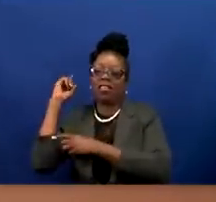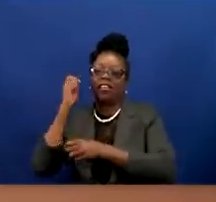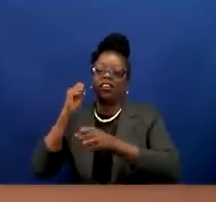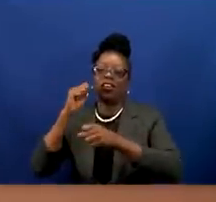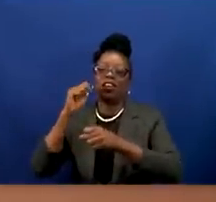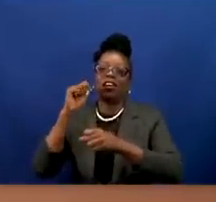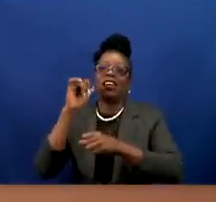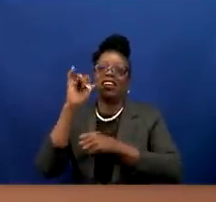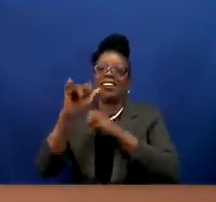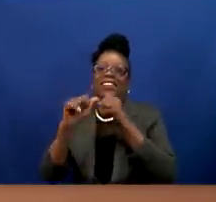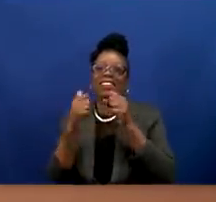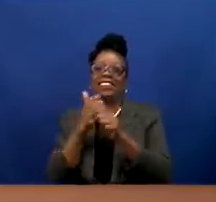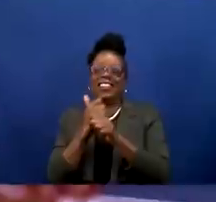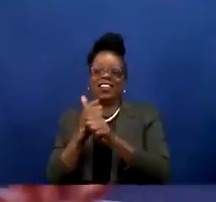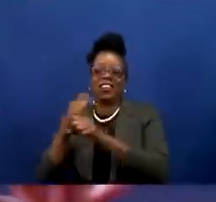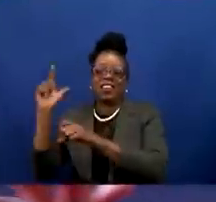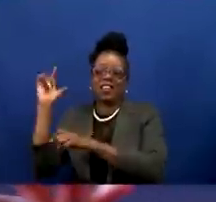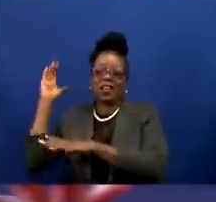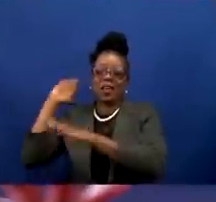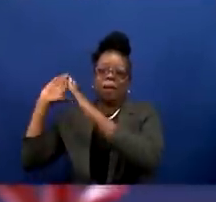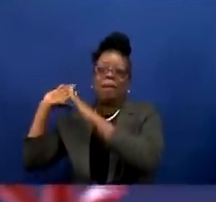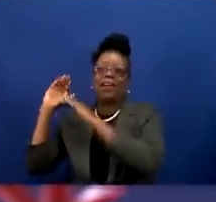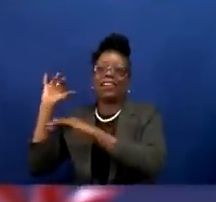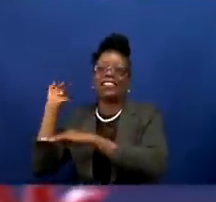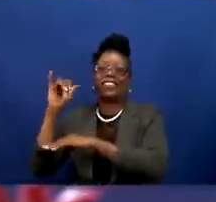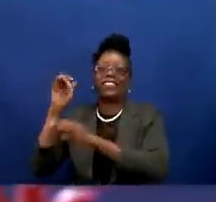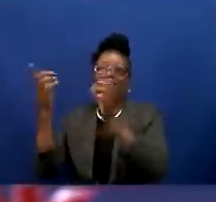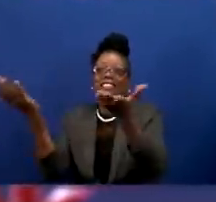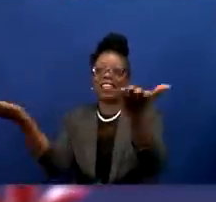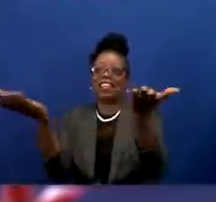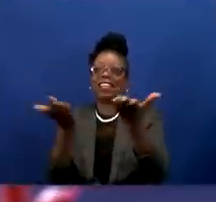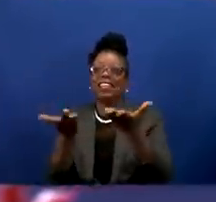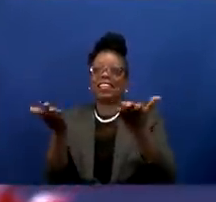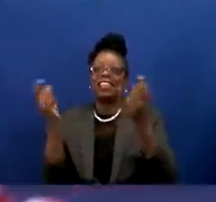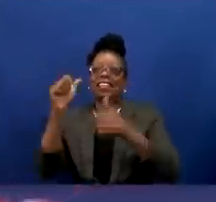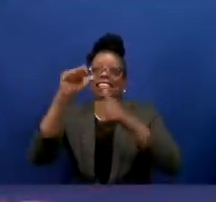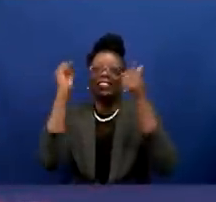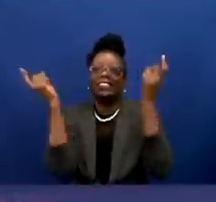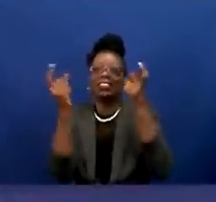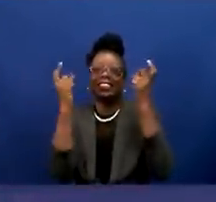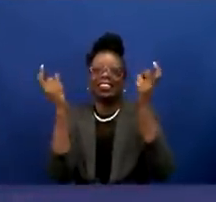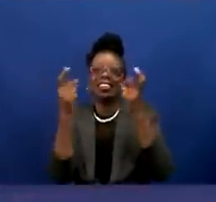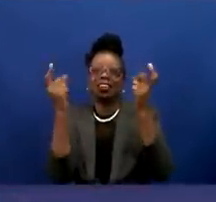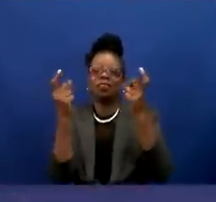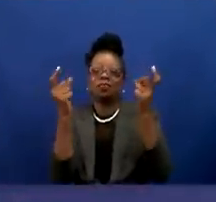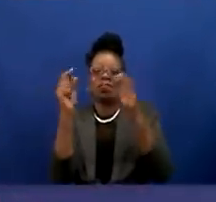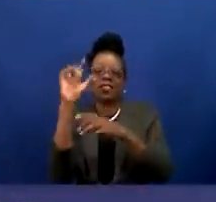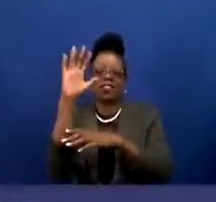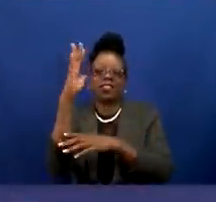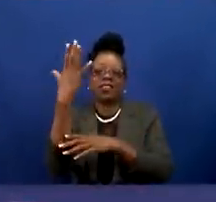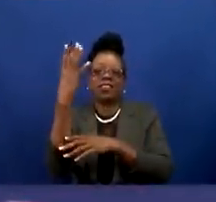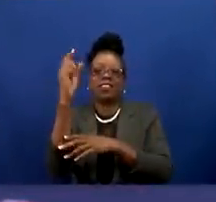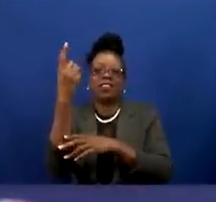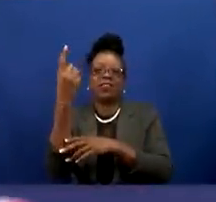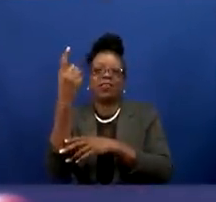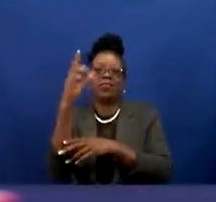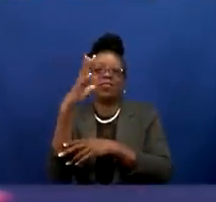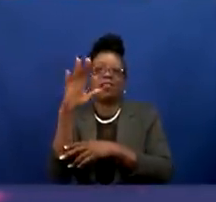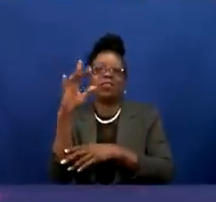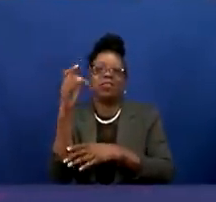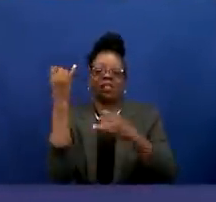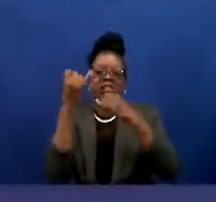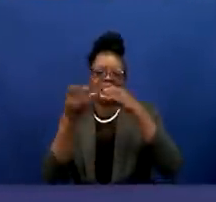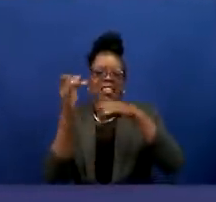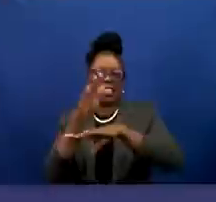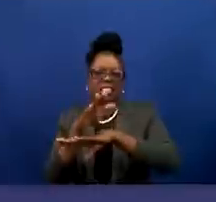they got out. They broke out for the 51st, and they came down here to hang out with us. And I want you to be in prayer for my mother-in-law. Last night